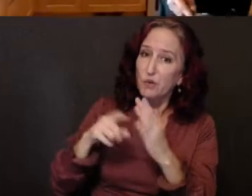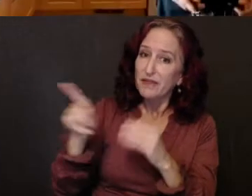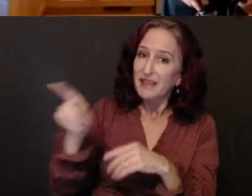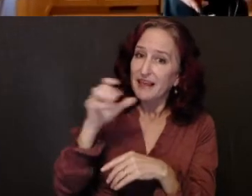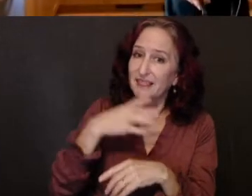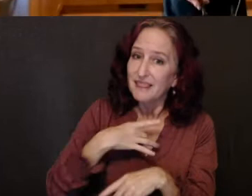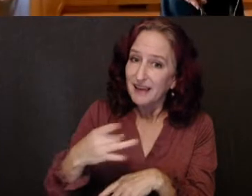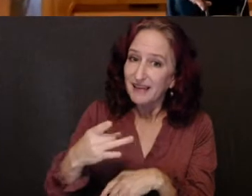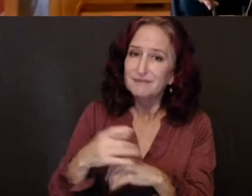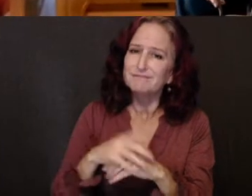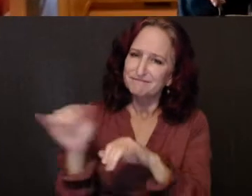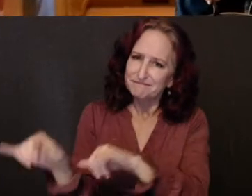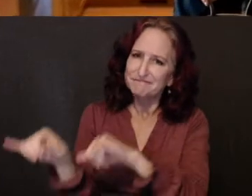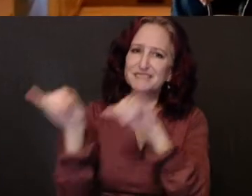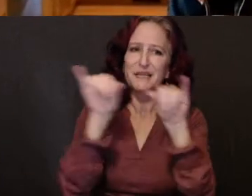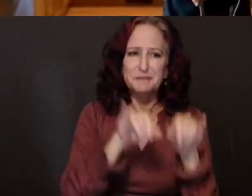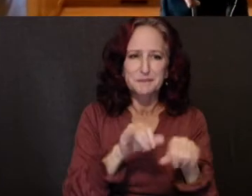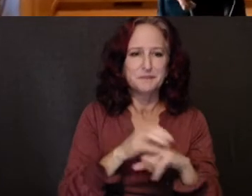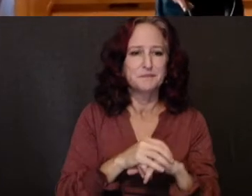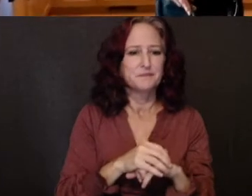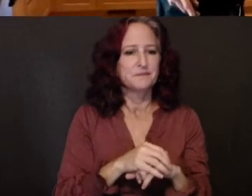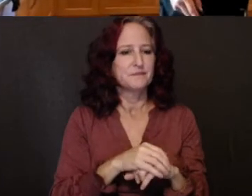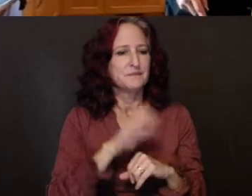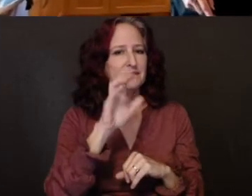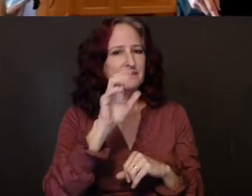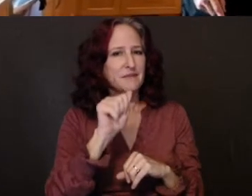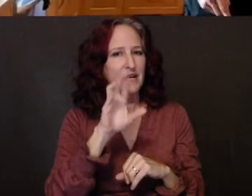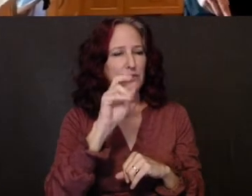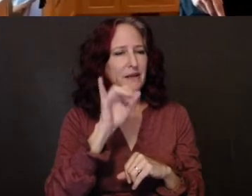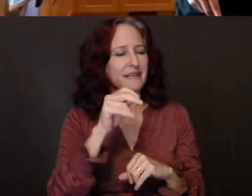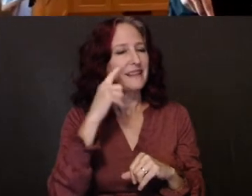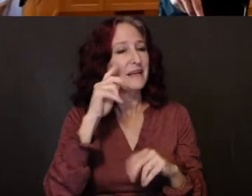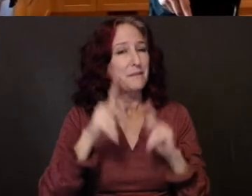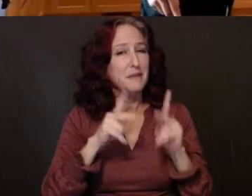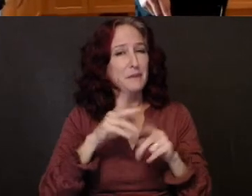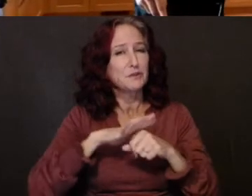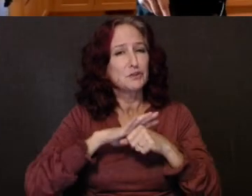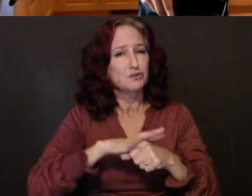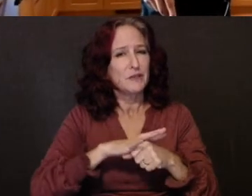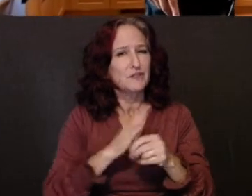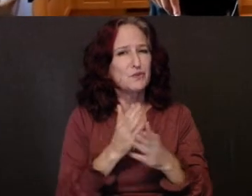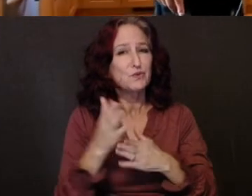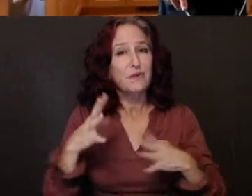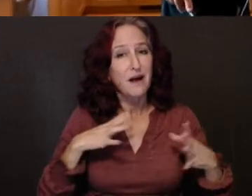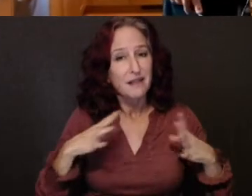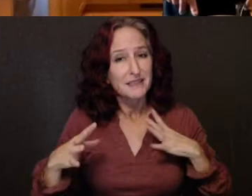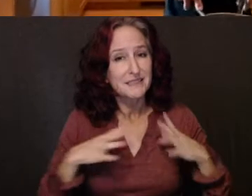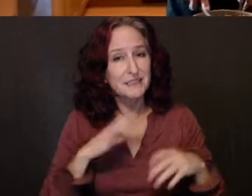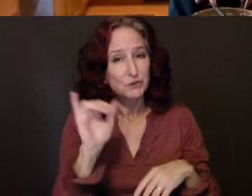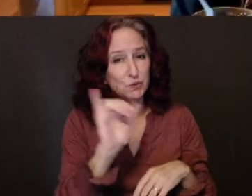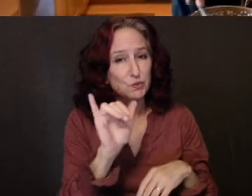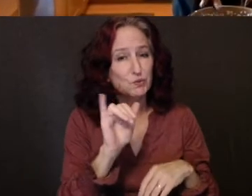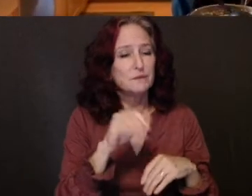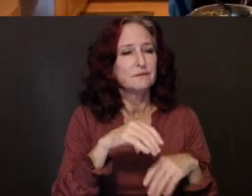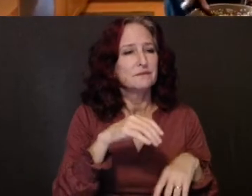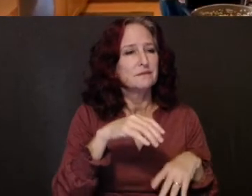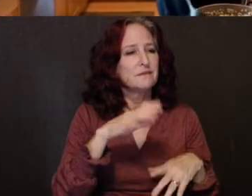bread with people. You want when you're eating their food, you want them to share you what they love, and